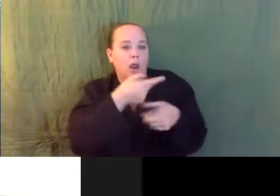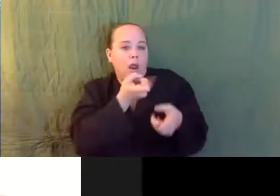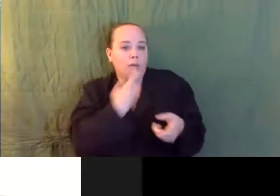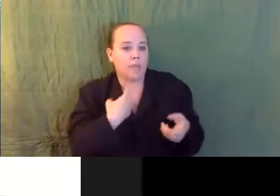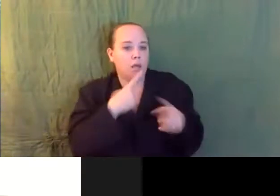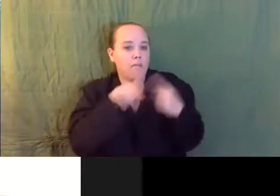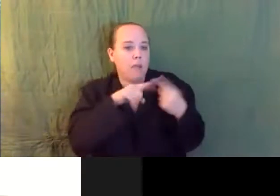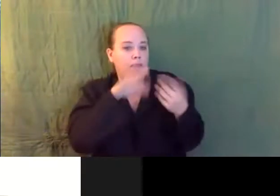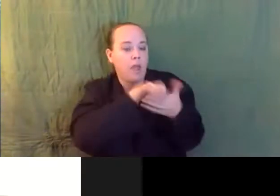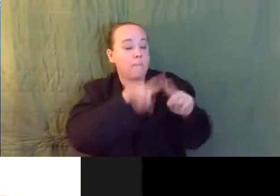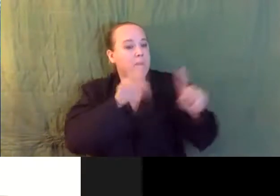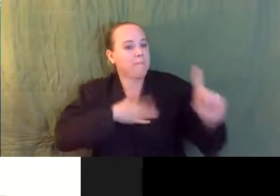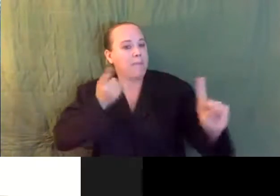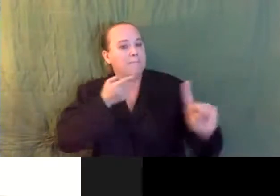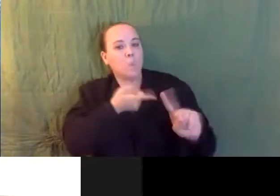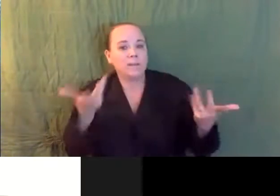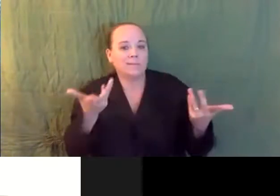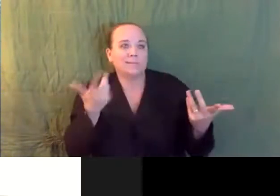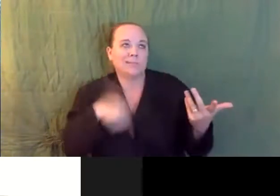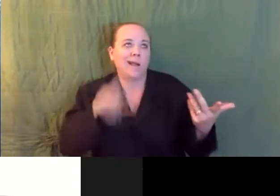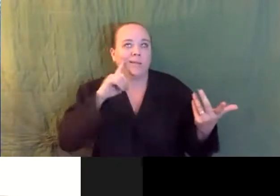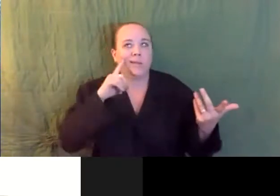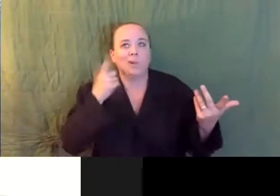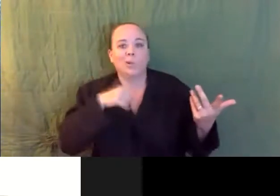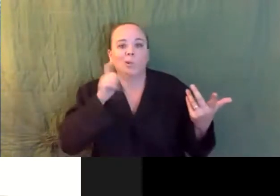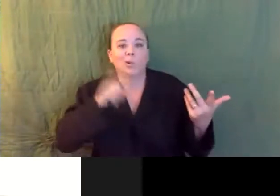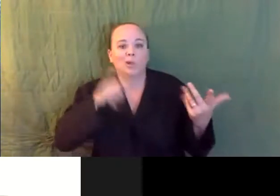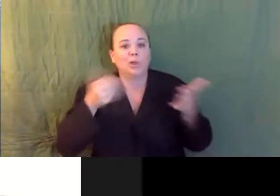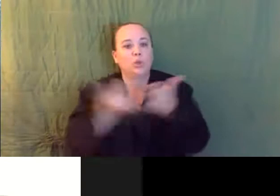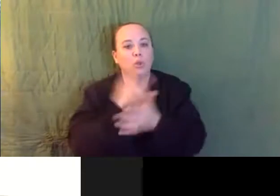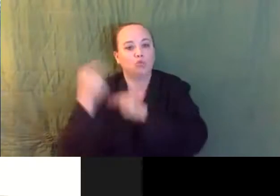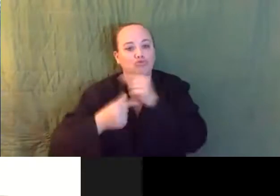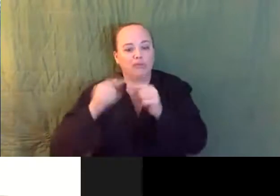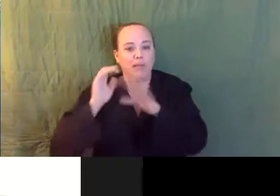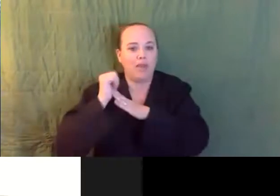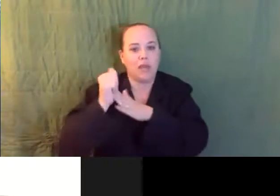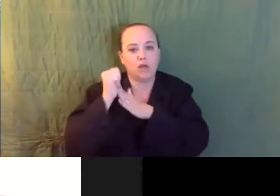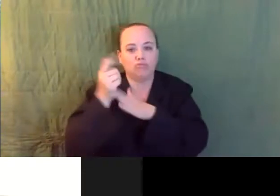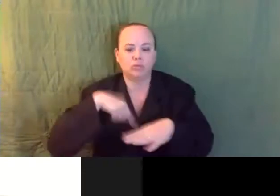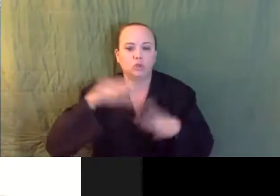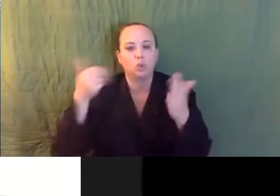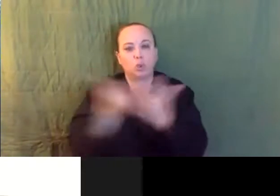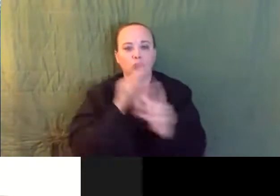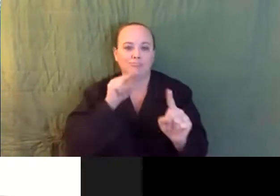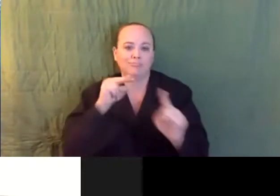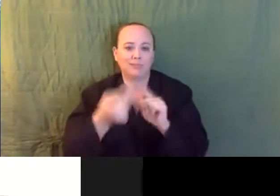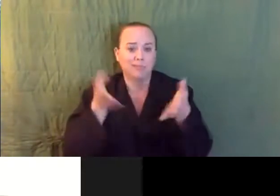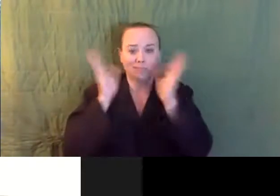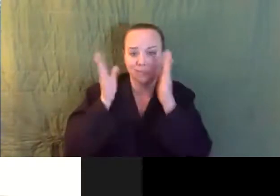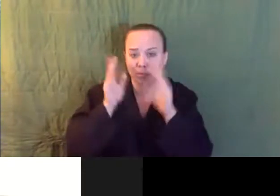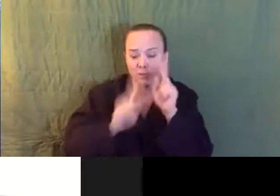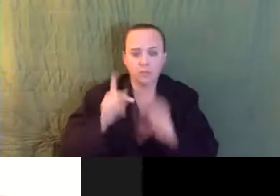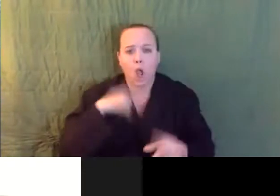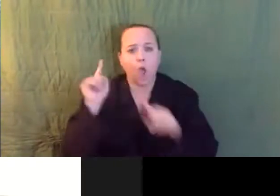is, I feel that we need a new generation of leadership that is willing to listen to people. And when I go to the doors, I'm